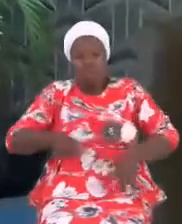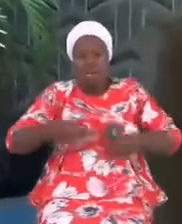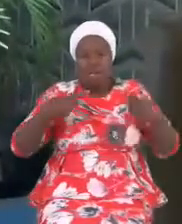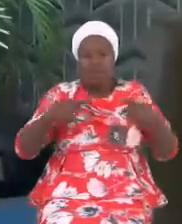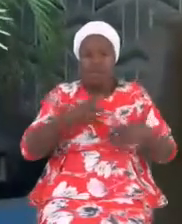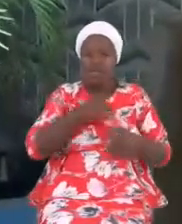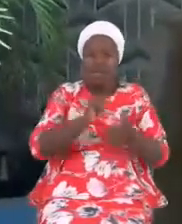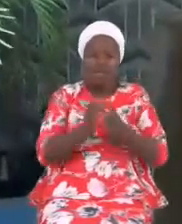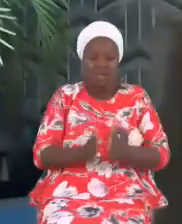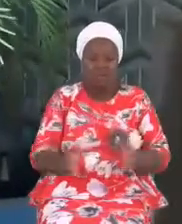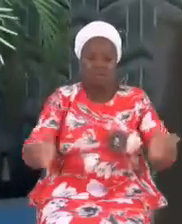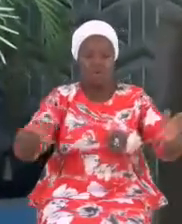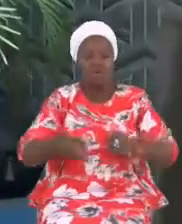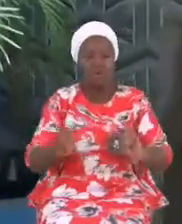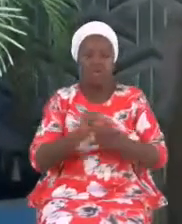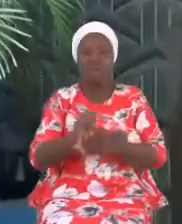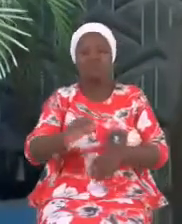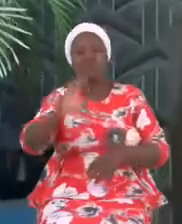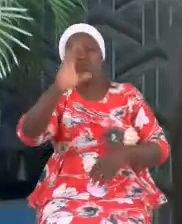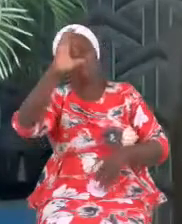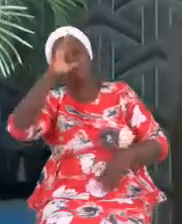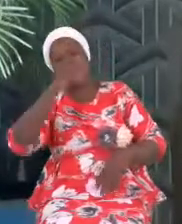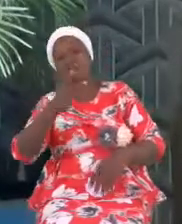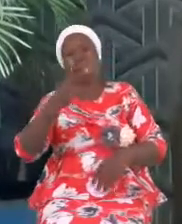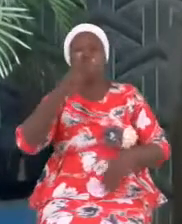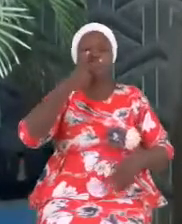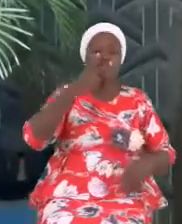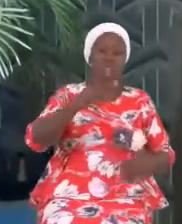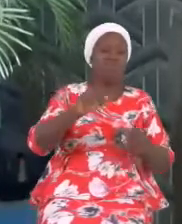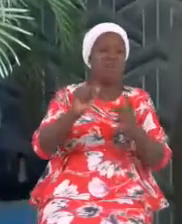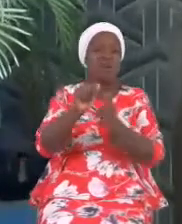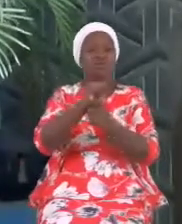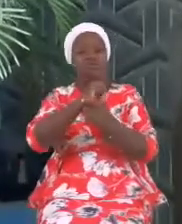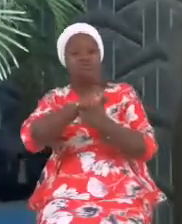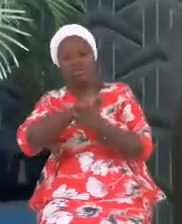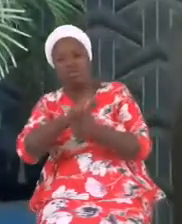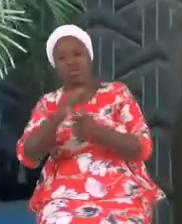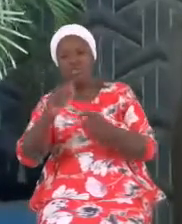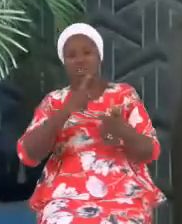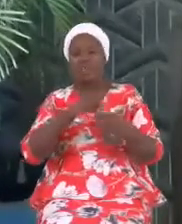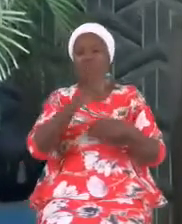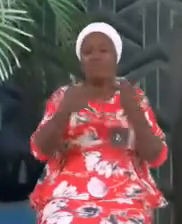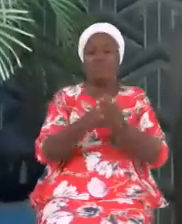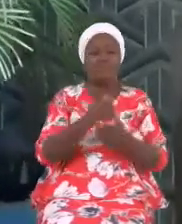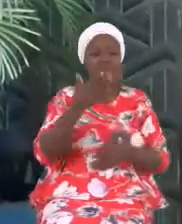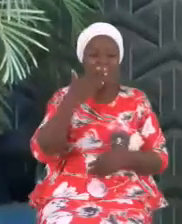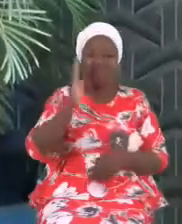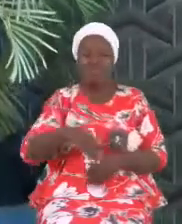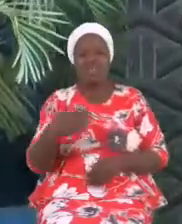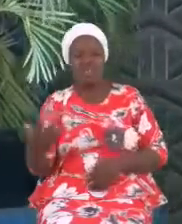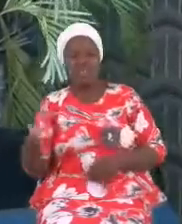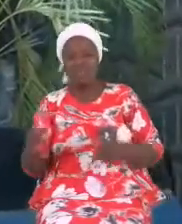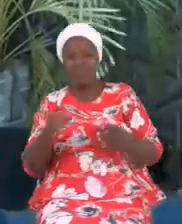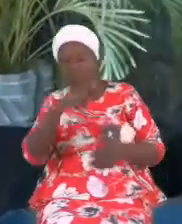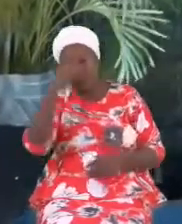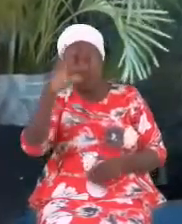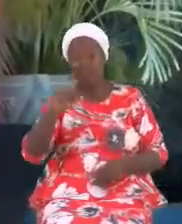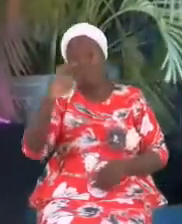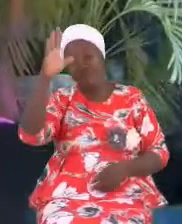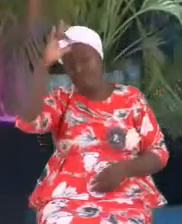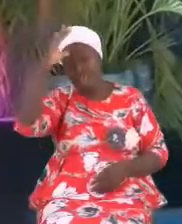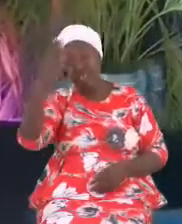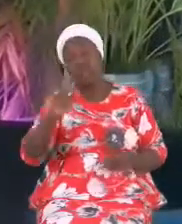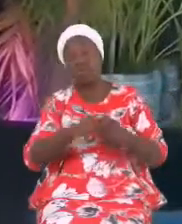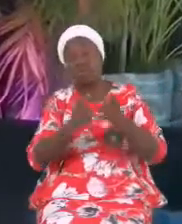way. Drinking, smoking, womanizing, adultery, fornication, doing whatever, because there's no father there to